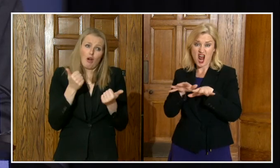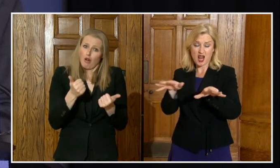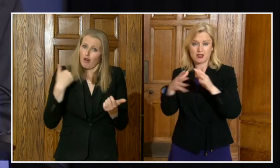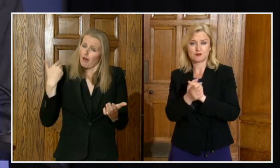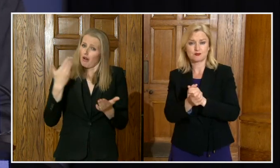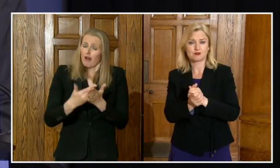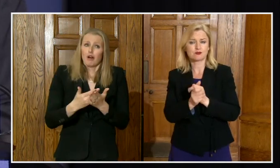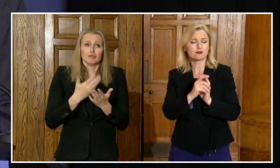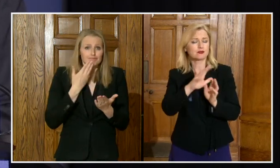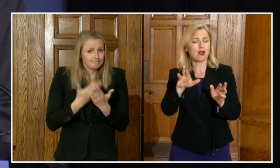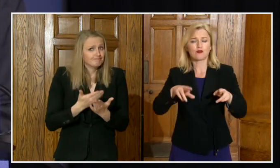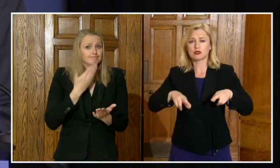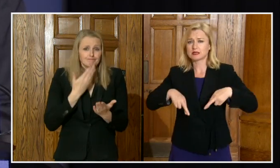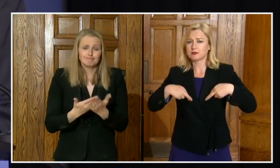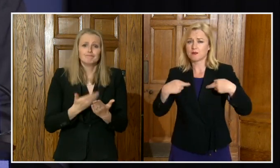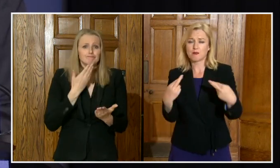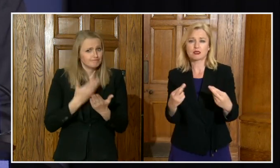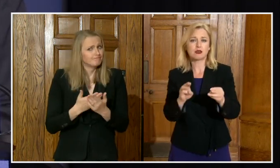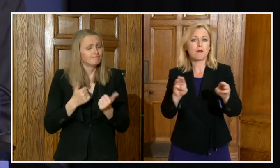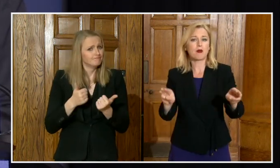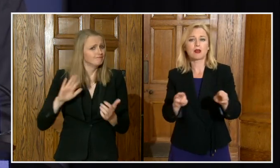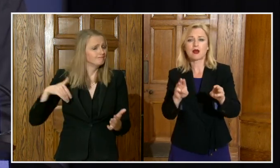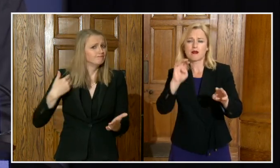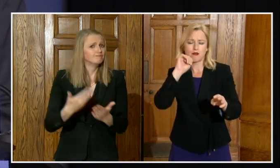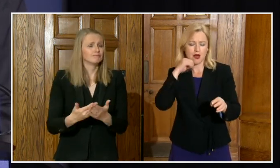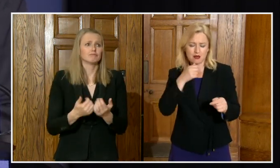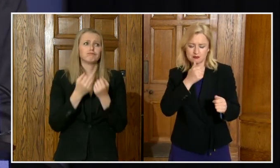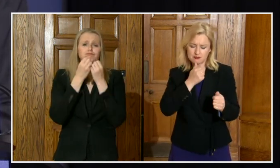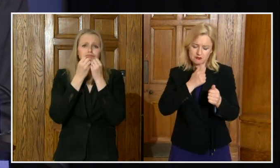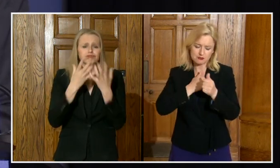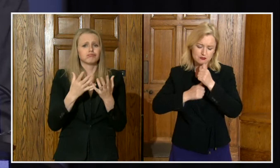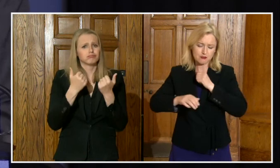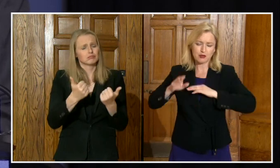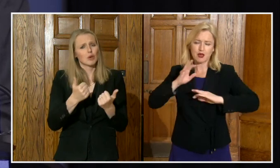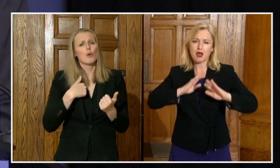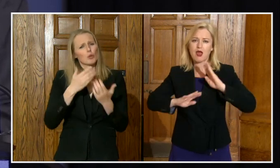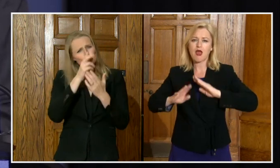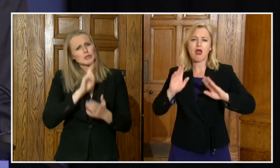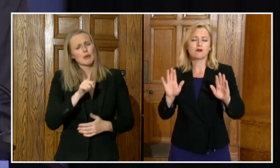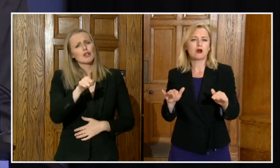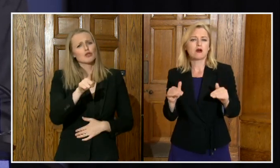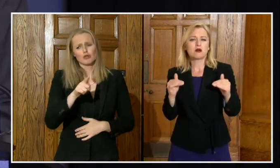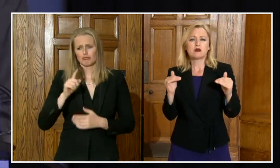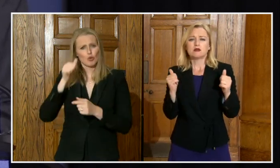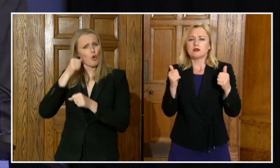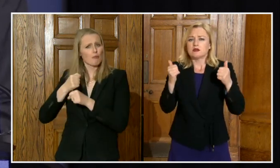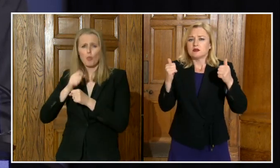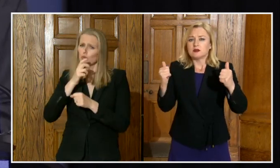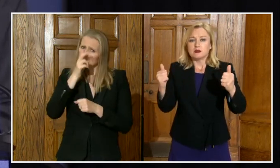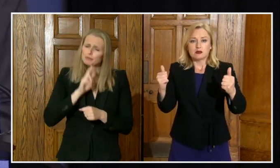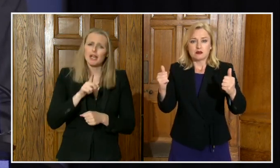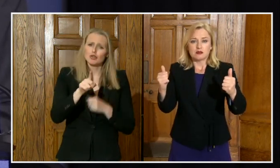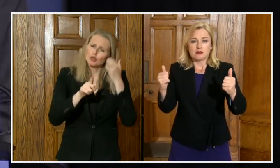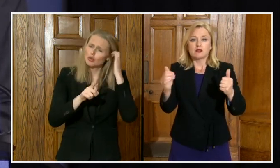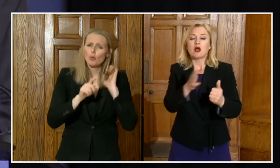and the maturity that they have demonstrated over the last number of months, and we will do that. I know that the executive will do that. There is, as Minister